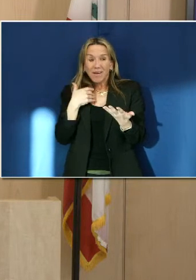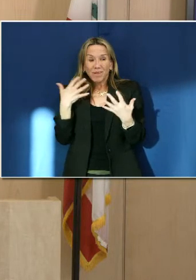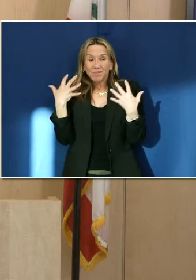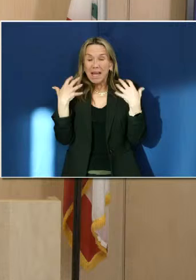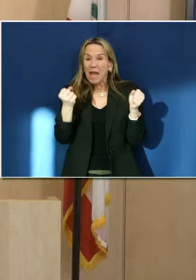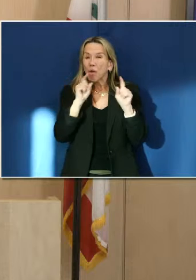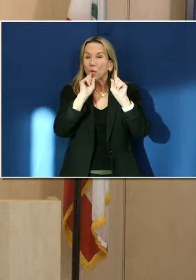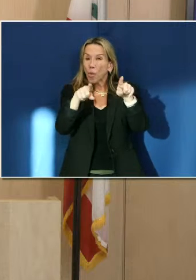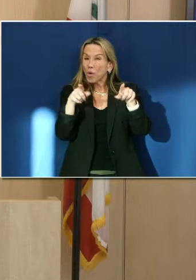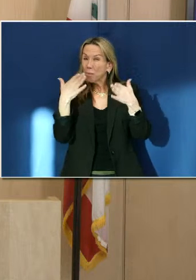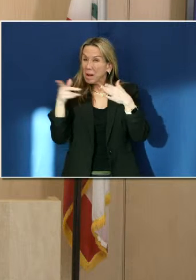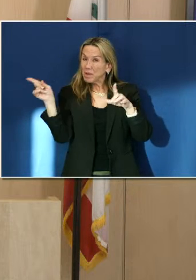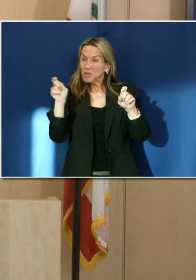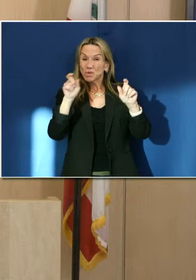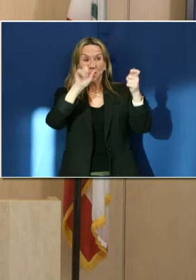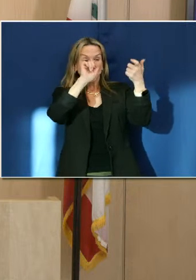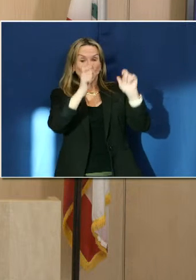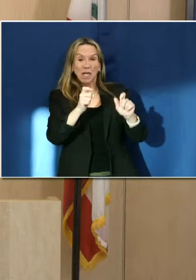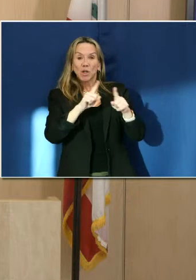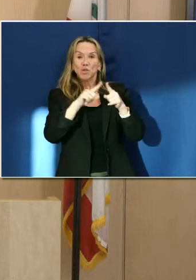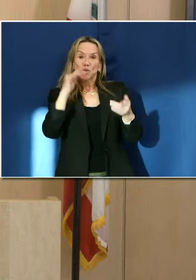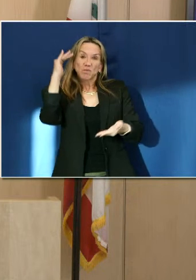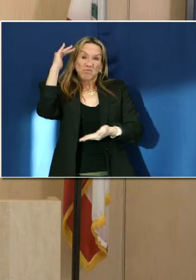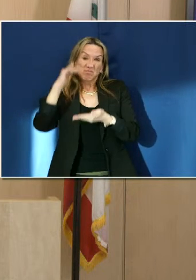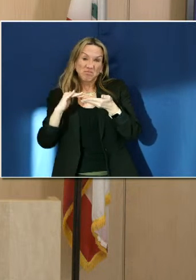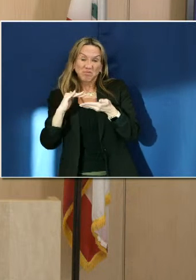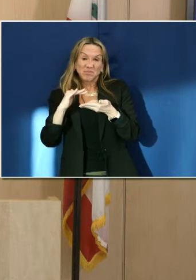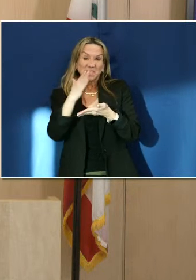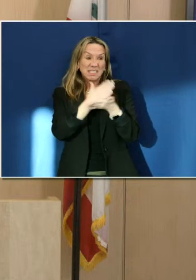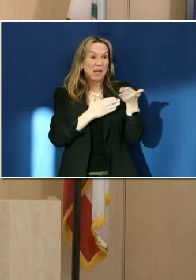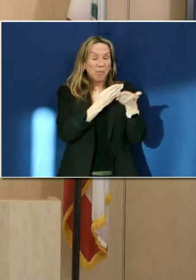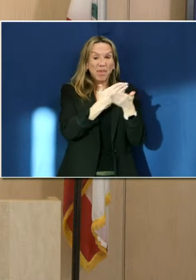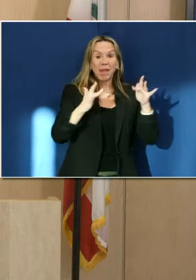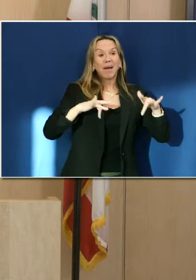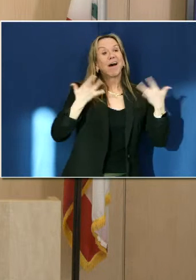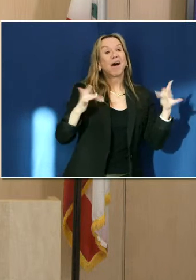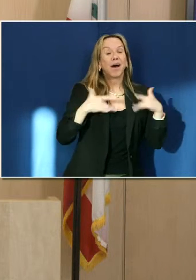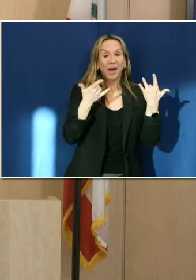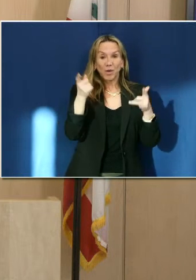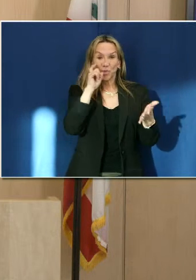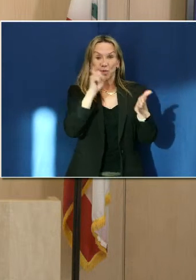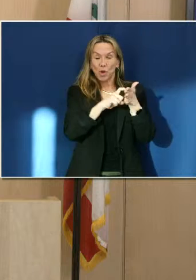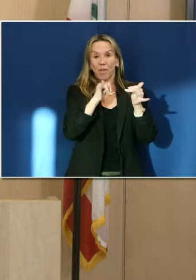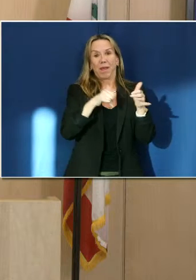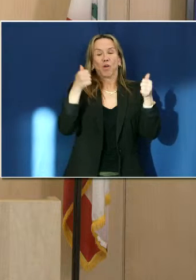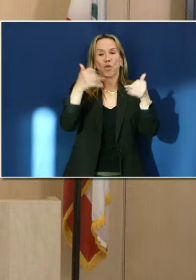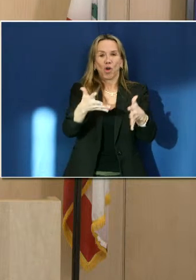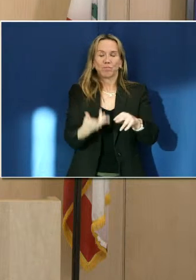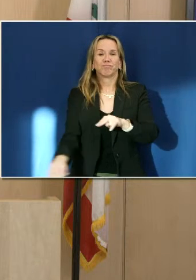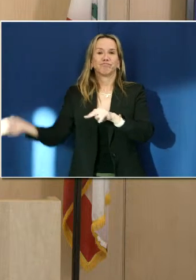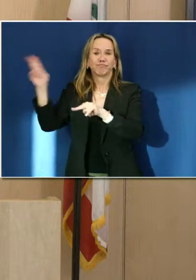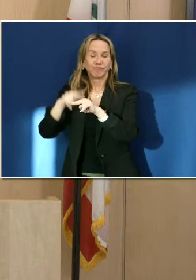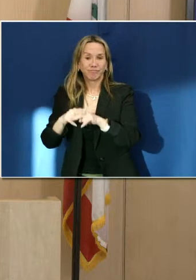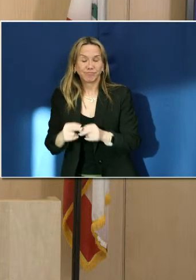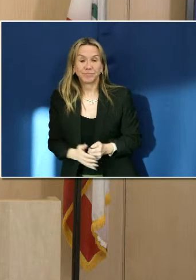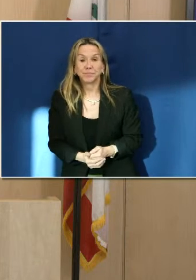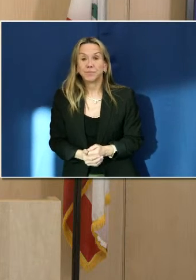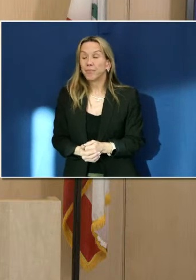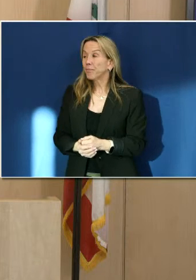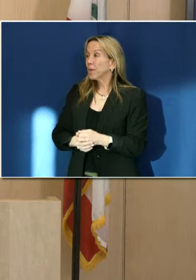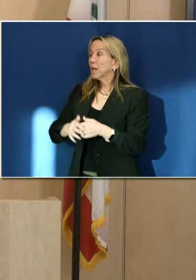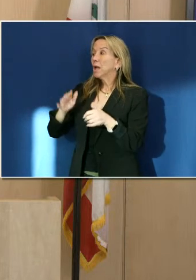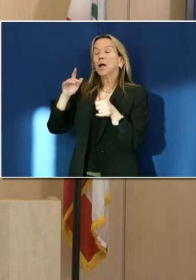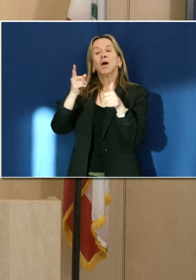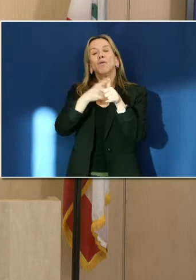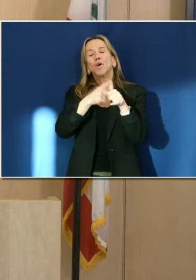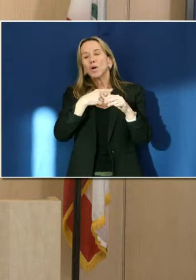activity? Maybe that's a better way of phrasing it. I will just chime in briefly in that the health systems are currently managing ICU capacity. When